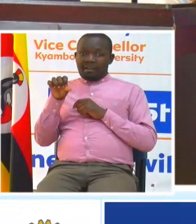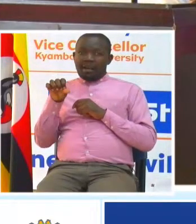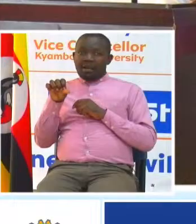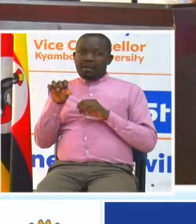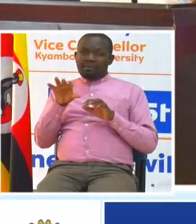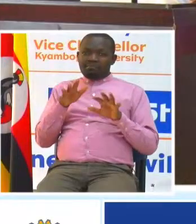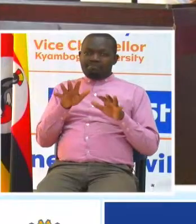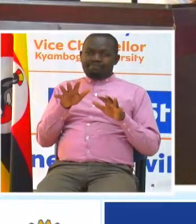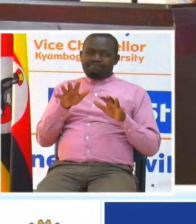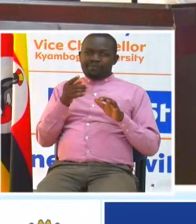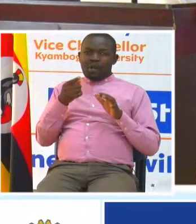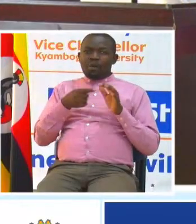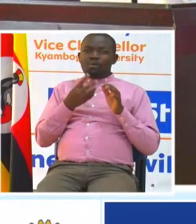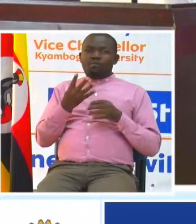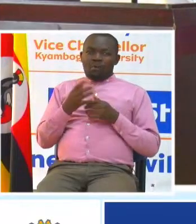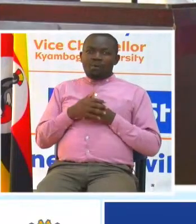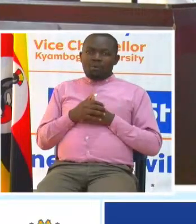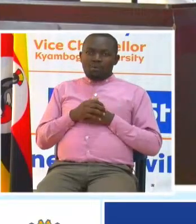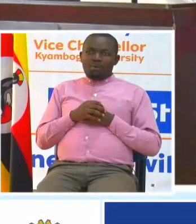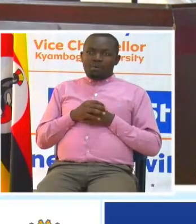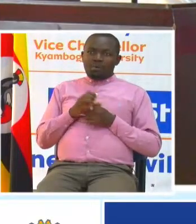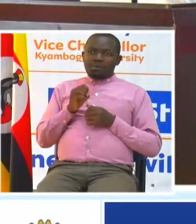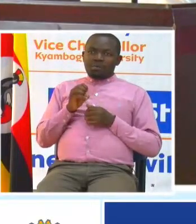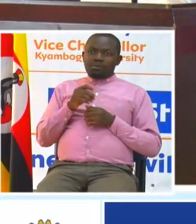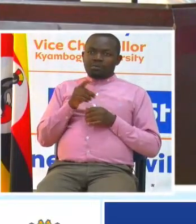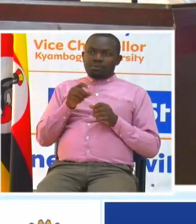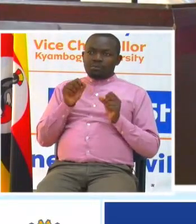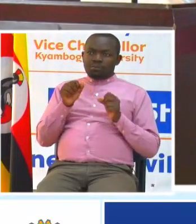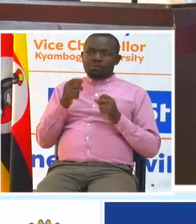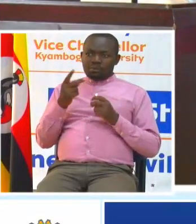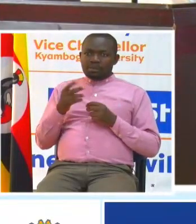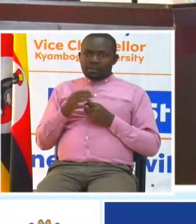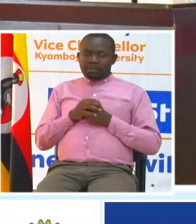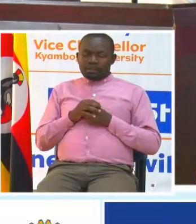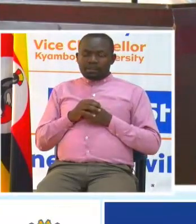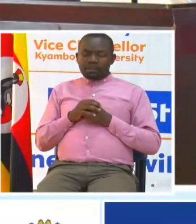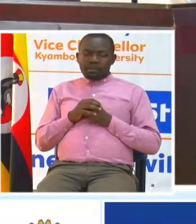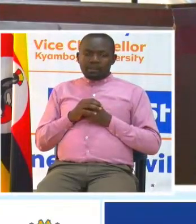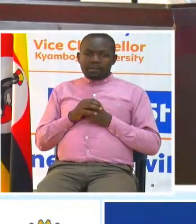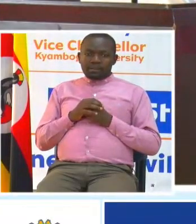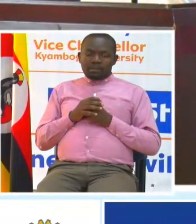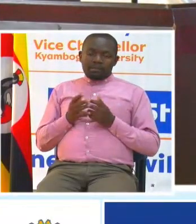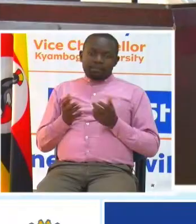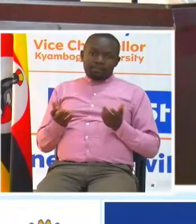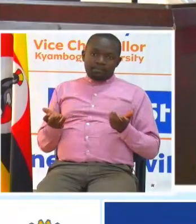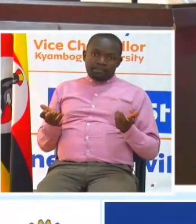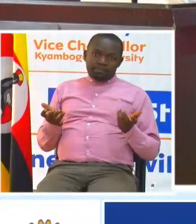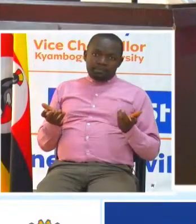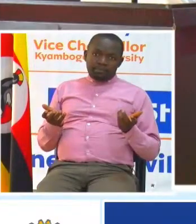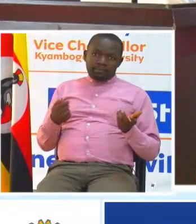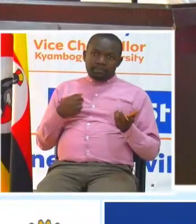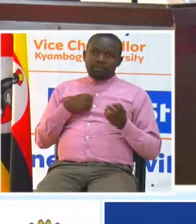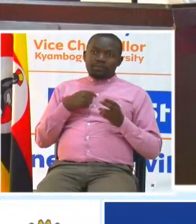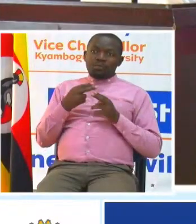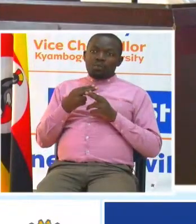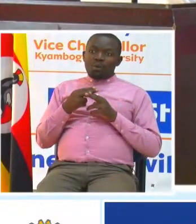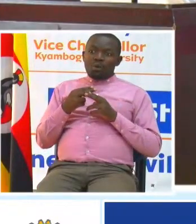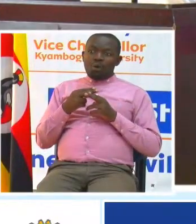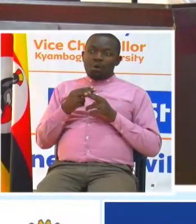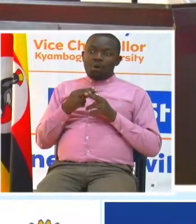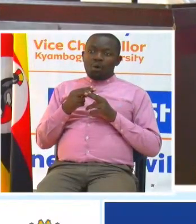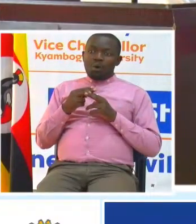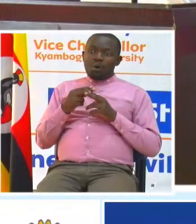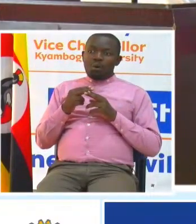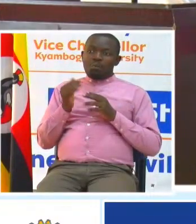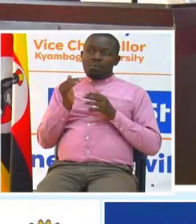out of 4. So you could see that I was almost at the top of the